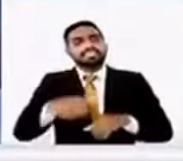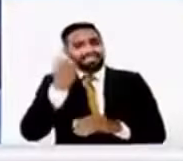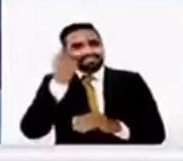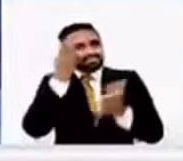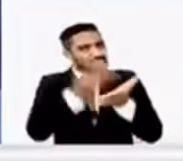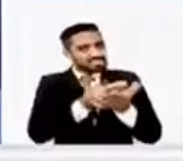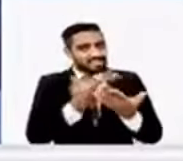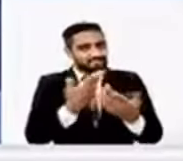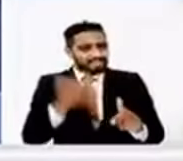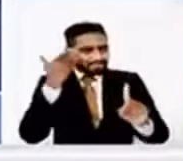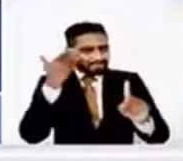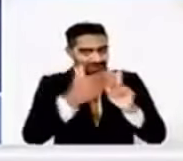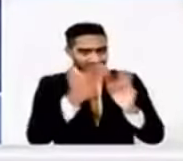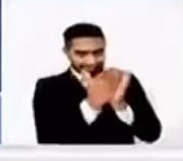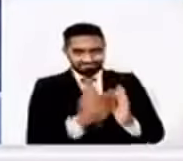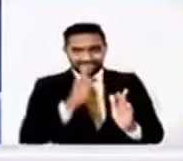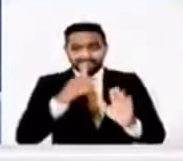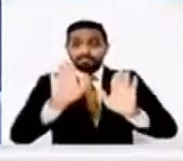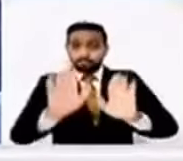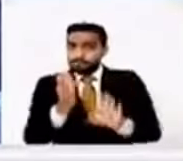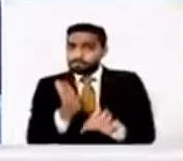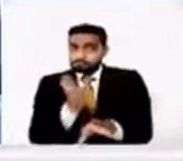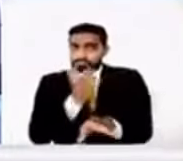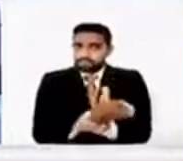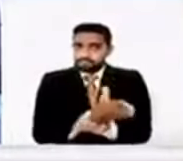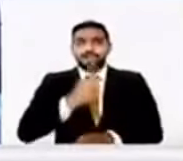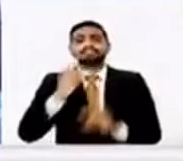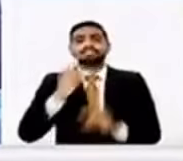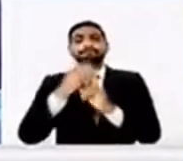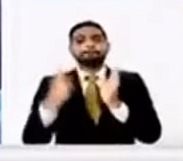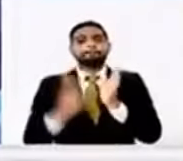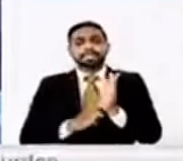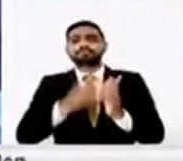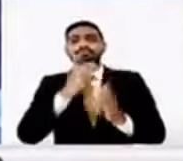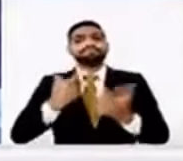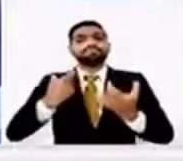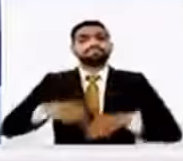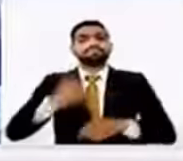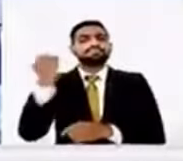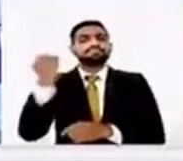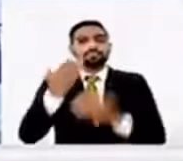at what the Prime Minister had to say in his opening comments to the Parliament.